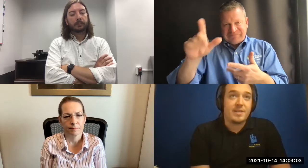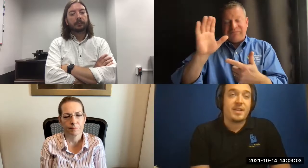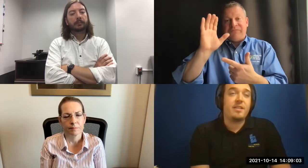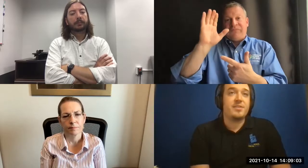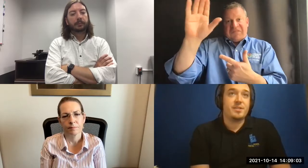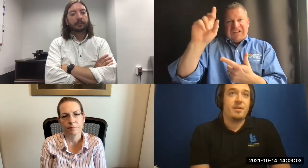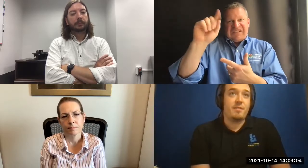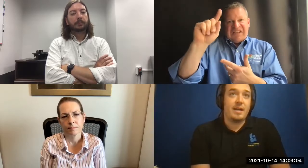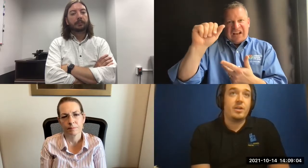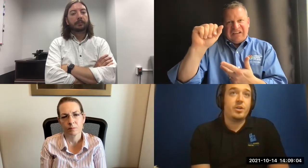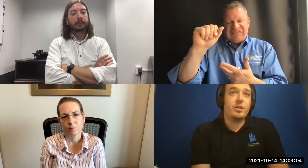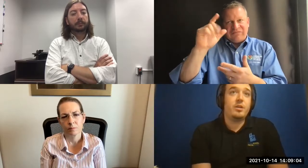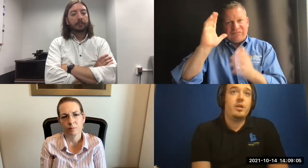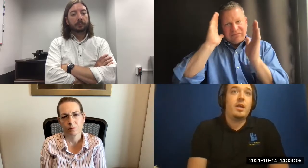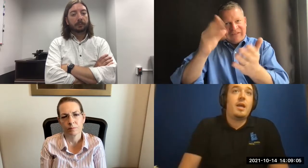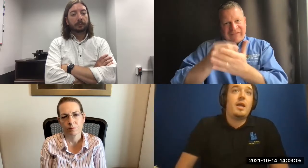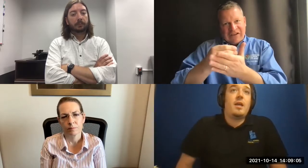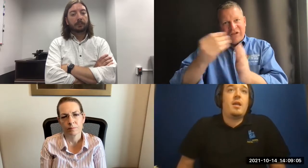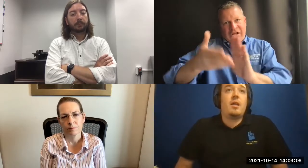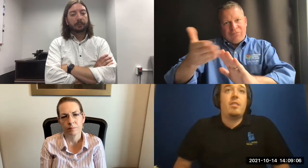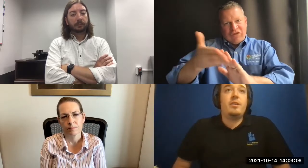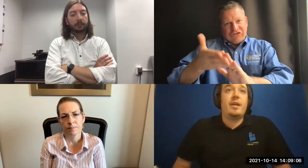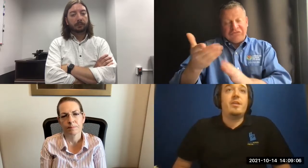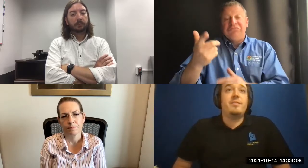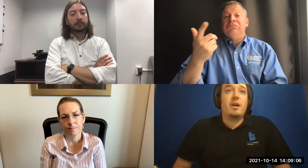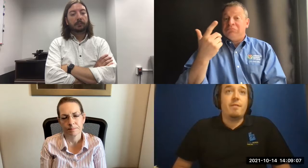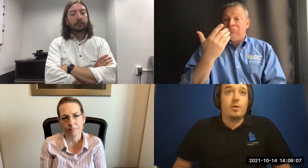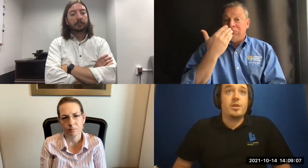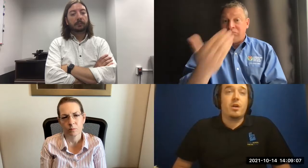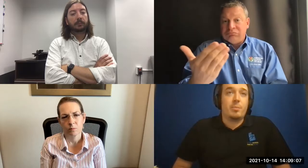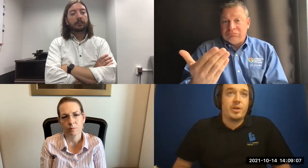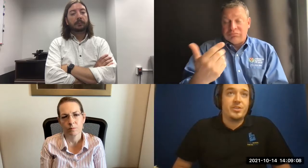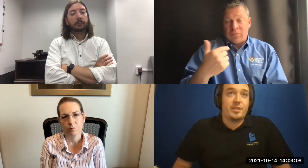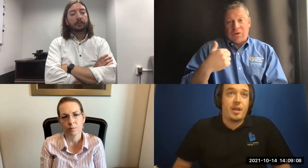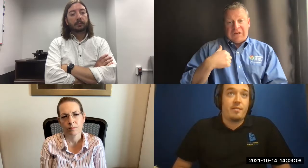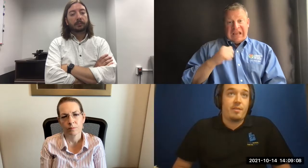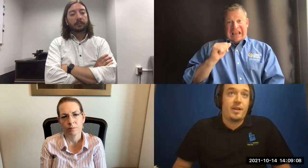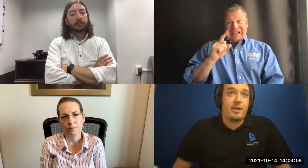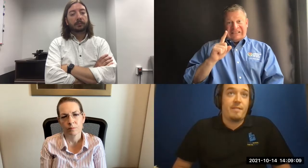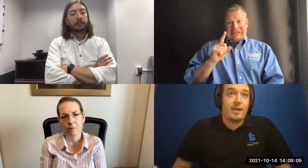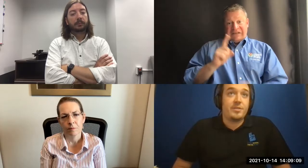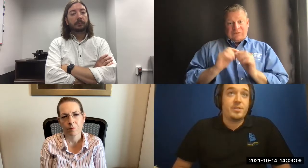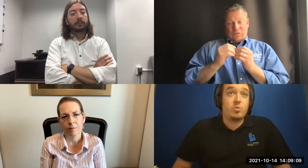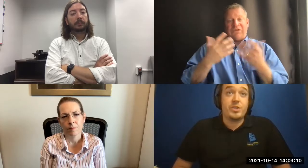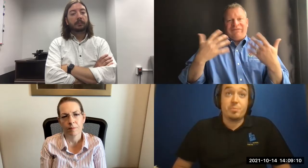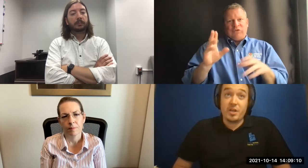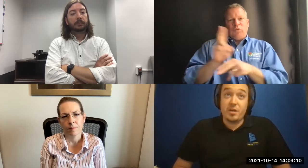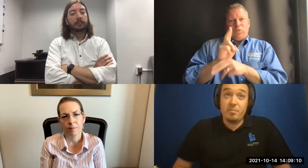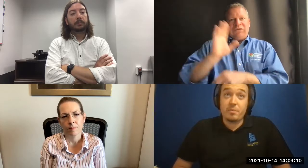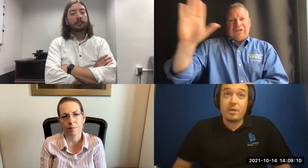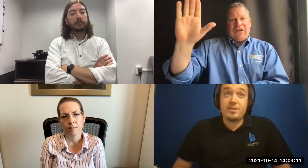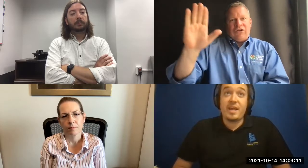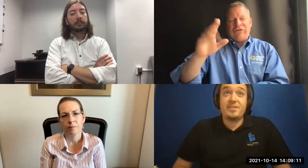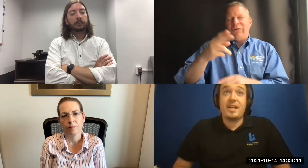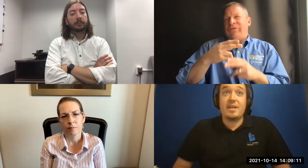and capacity, things of that nature. Their data is very focused on operations and the day-to-day finances, which is pretty